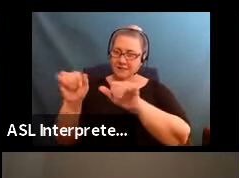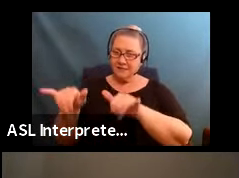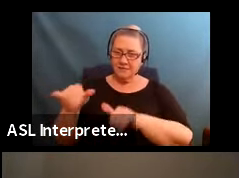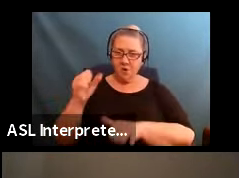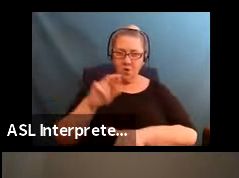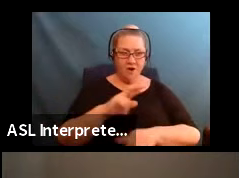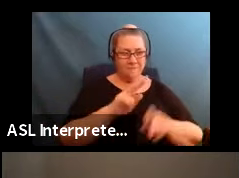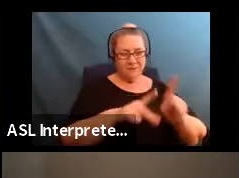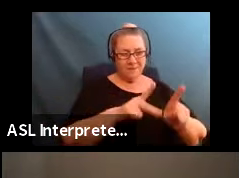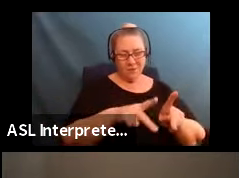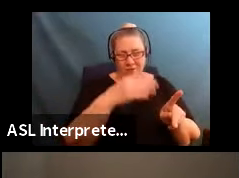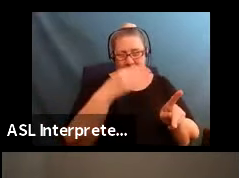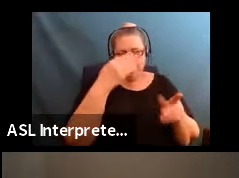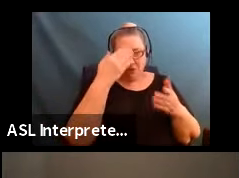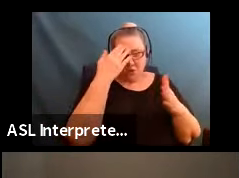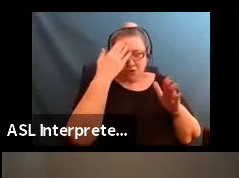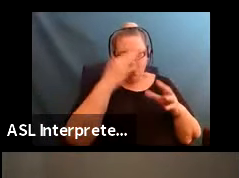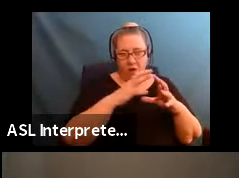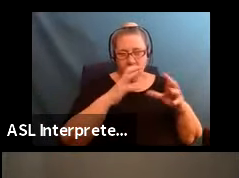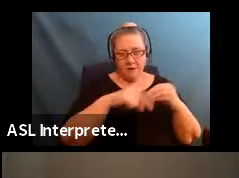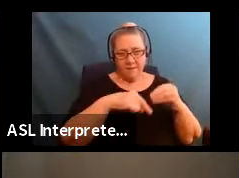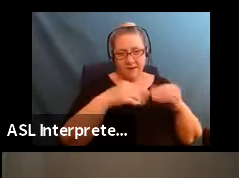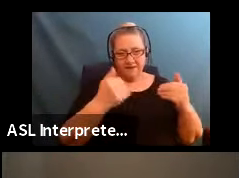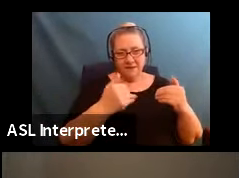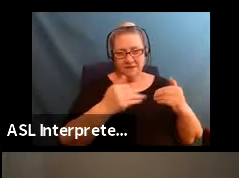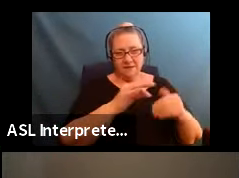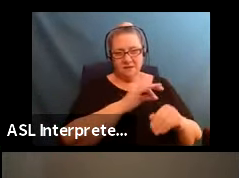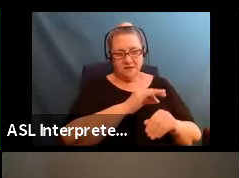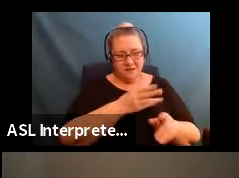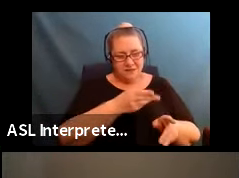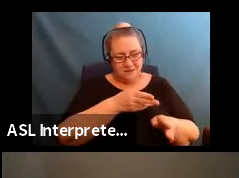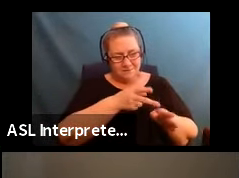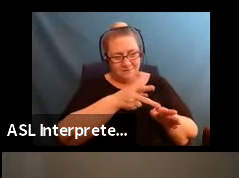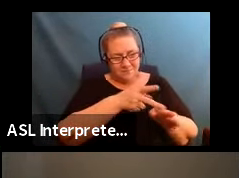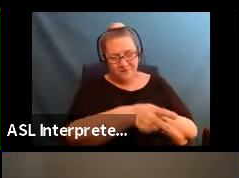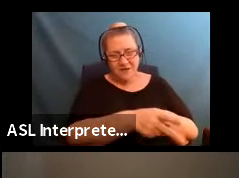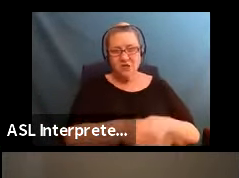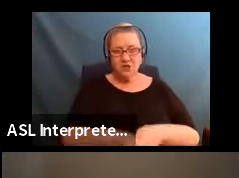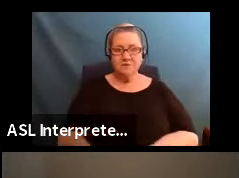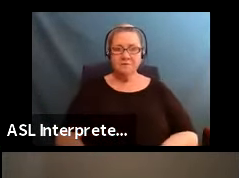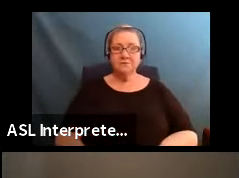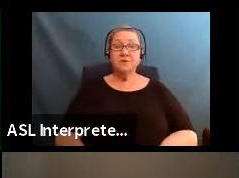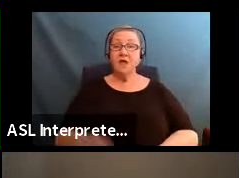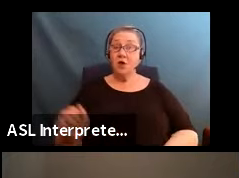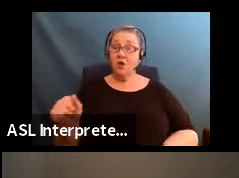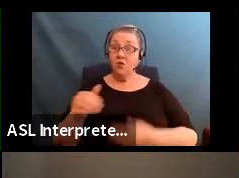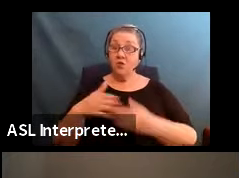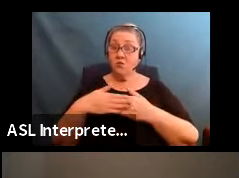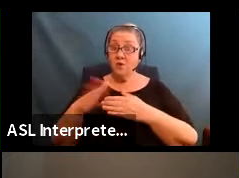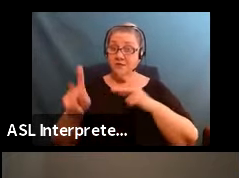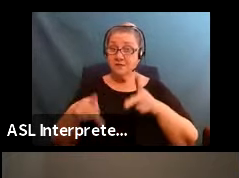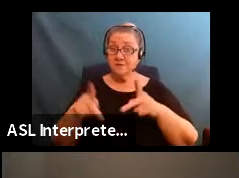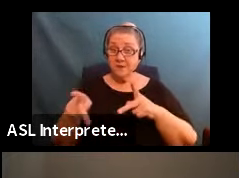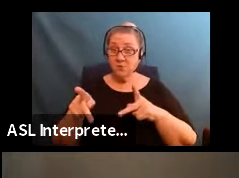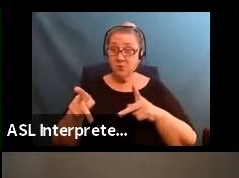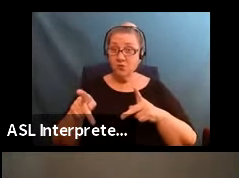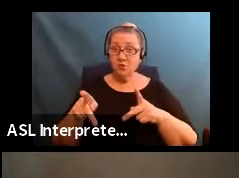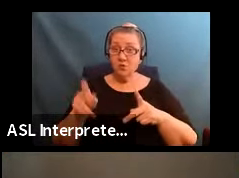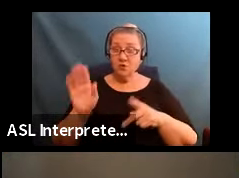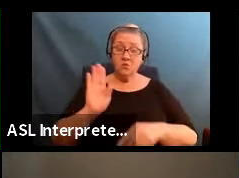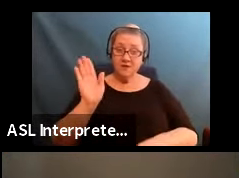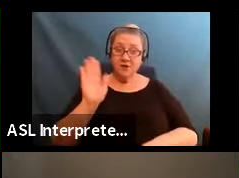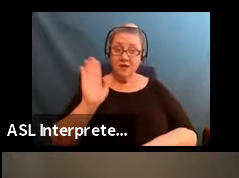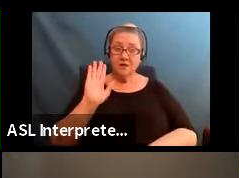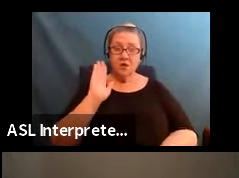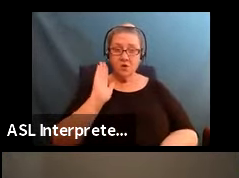their expertise. So thank you for that. Thanks, Yolanda. So now I think everybody else that raised their hand came after Yolanda started. So we'll